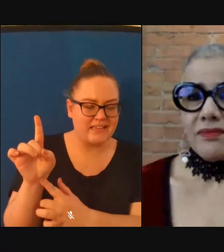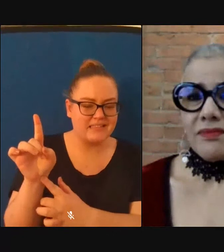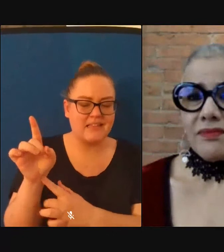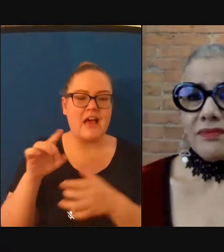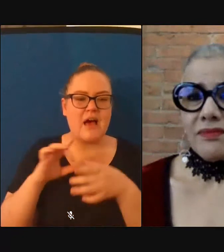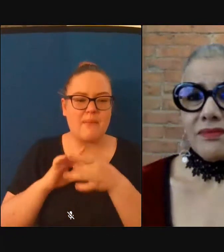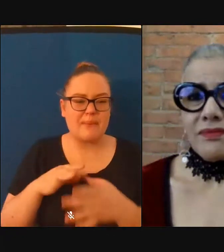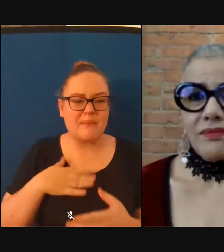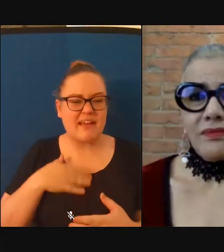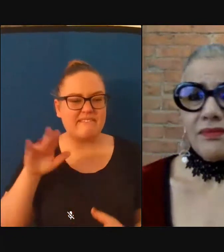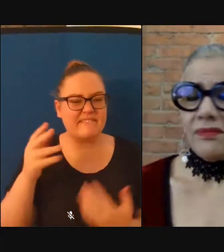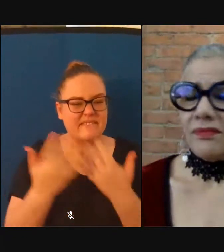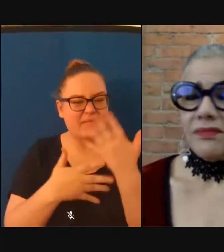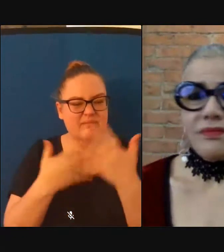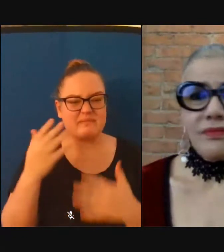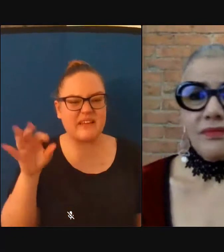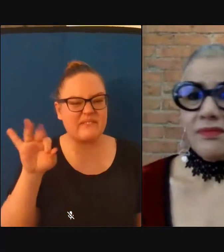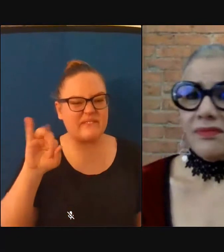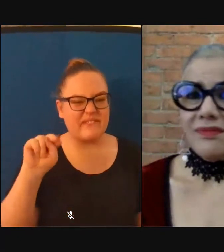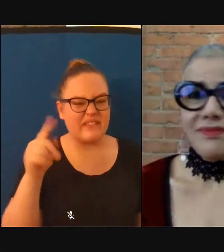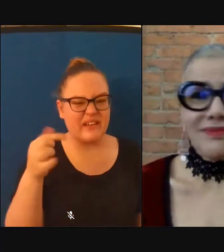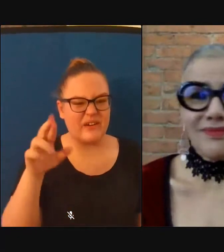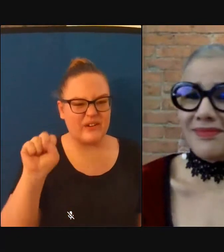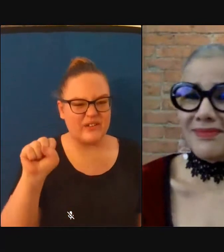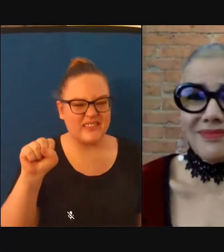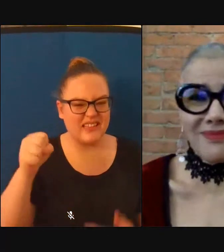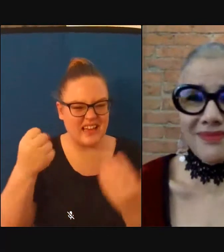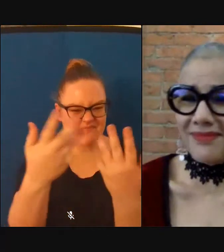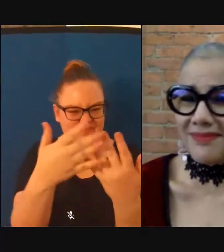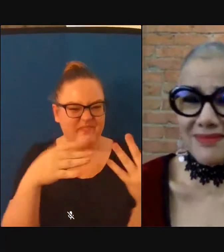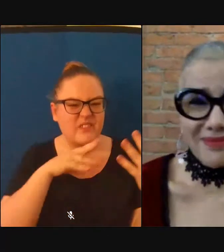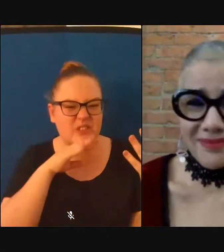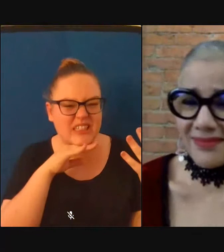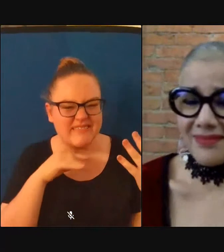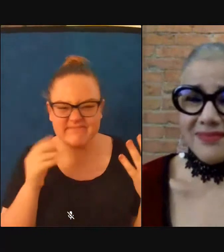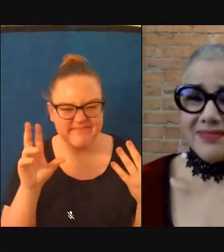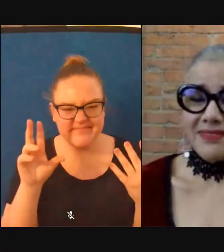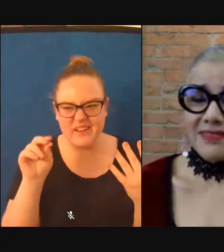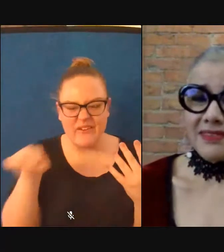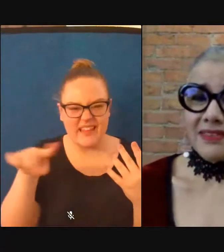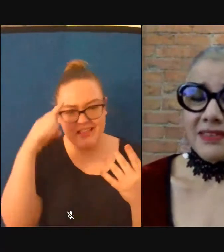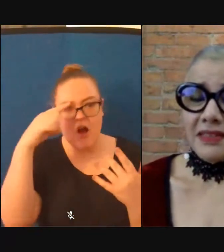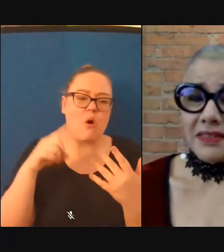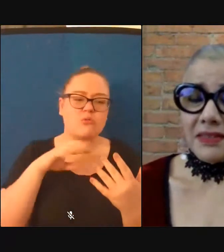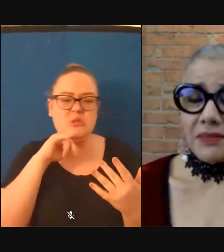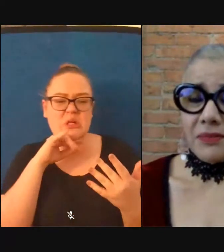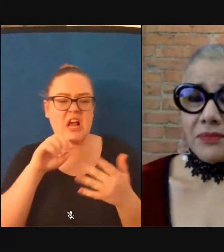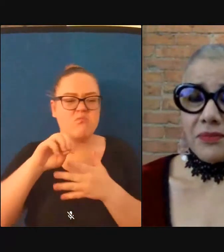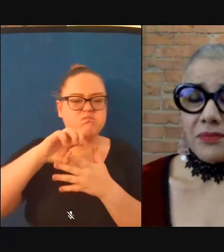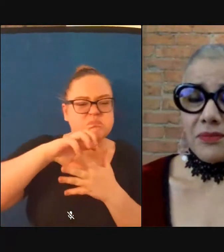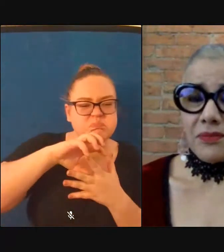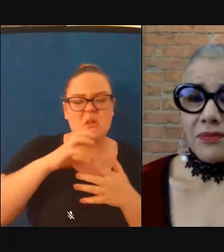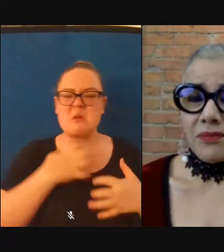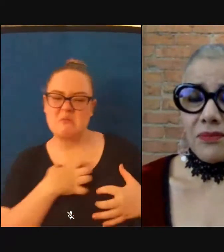my cuticles are shredded, which I think my hands look fine. But anyway, my sausage fingers and how repulsive